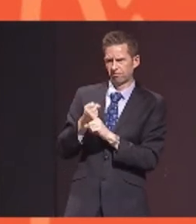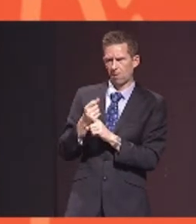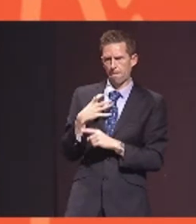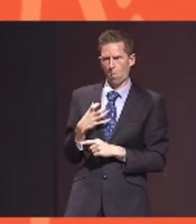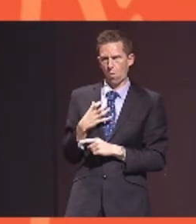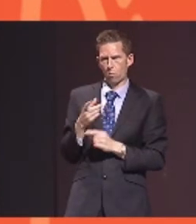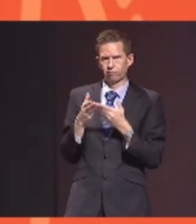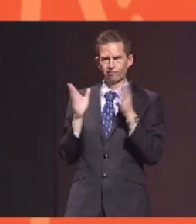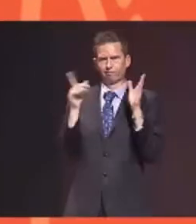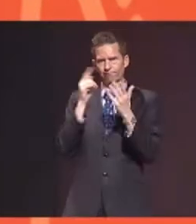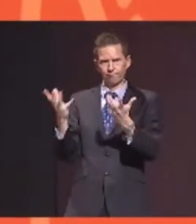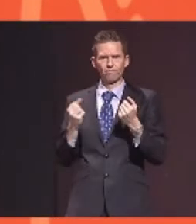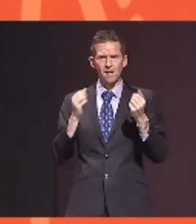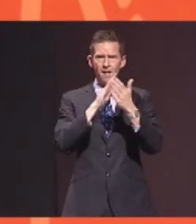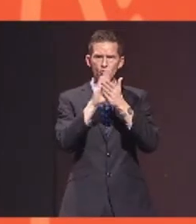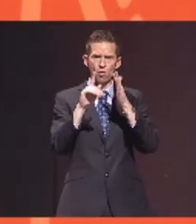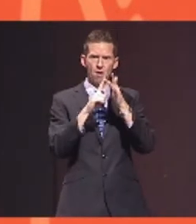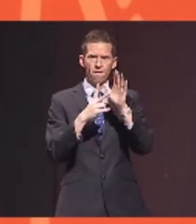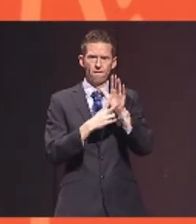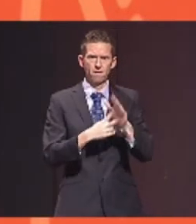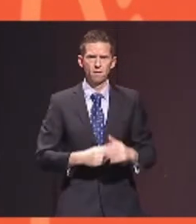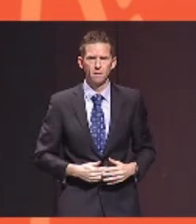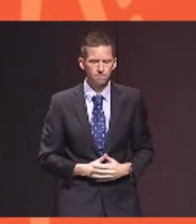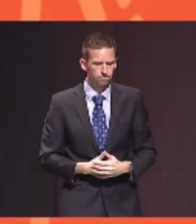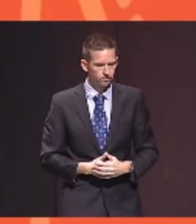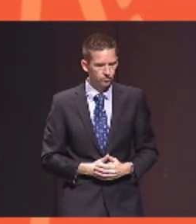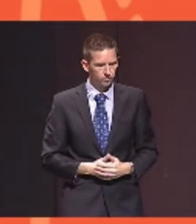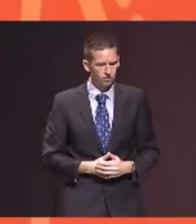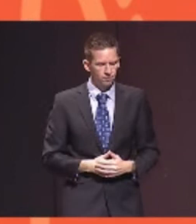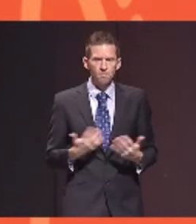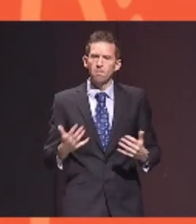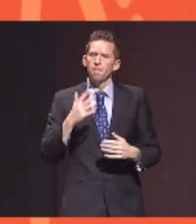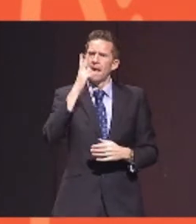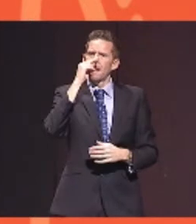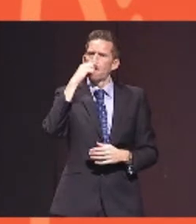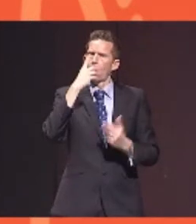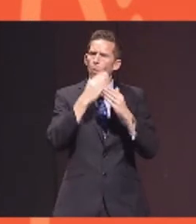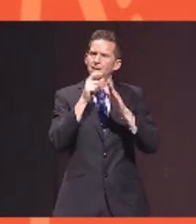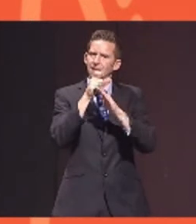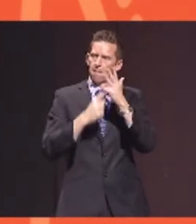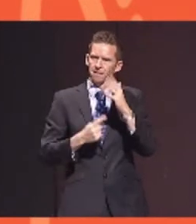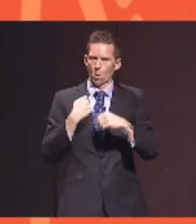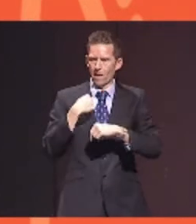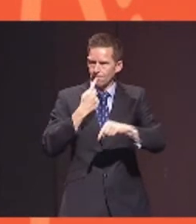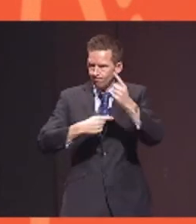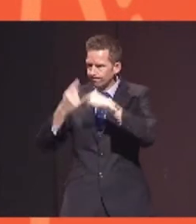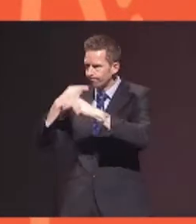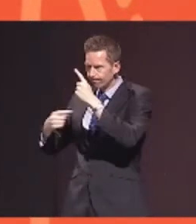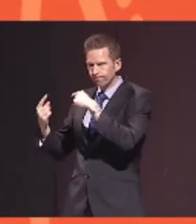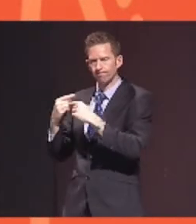to HIV. Just using some voices of young people with disabilities that we collected through